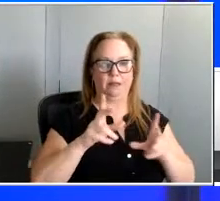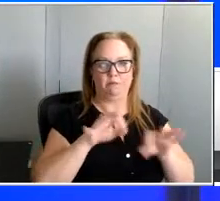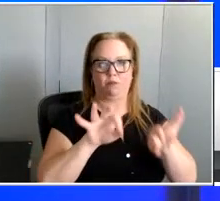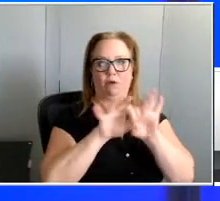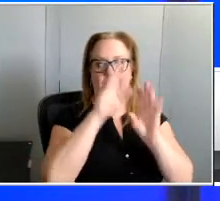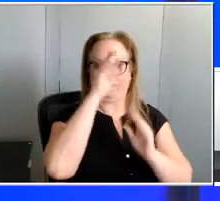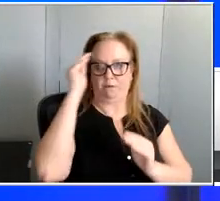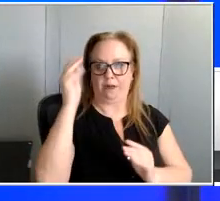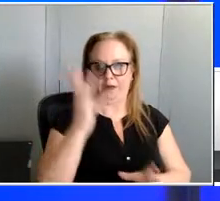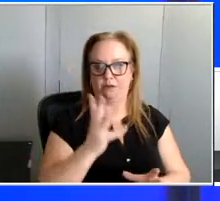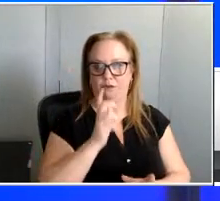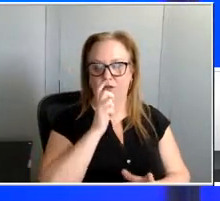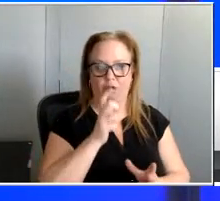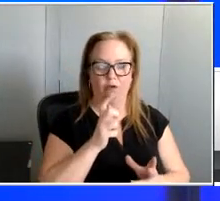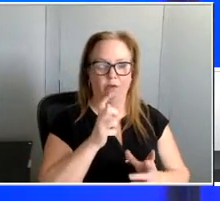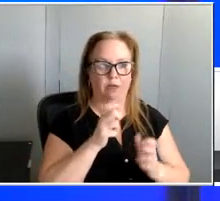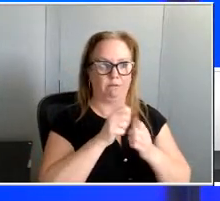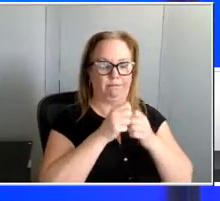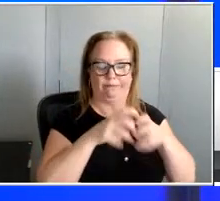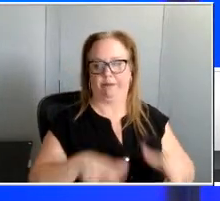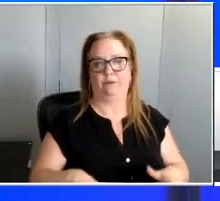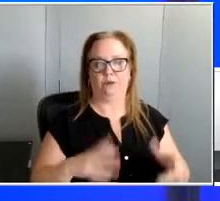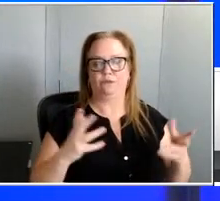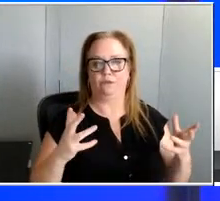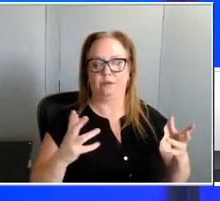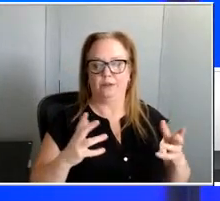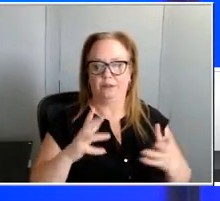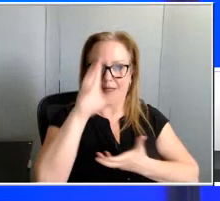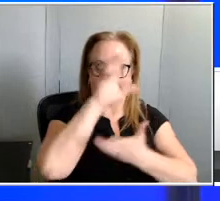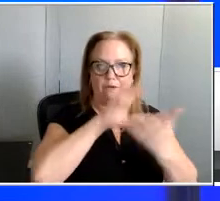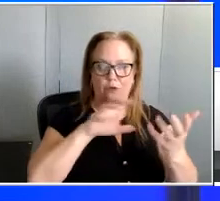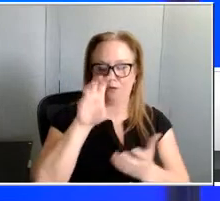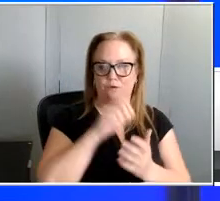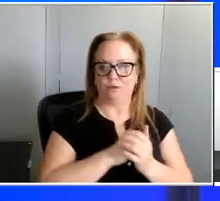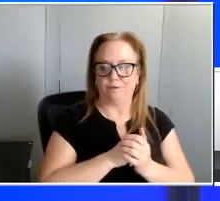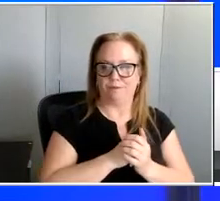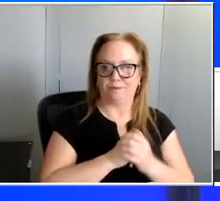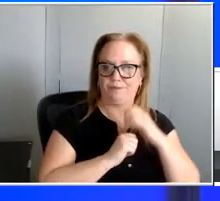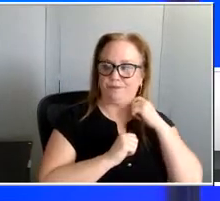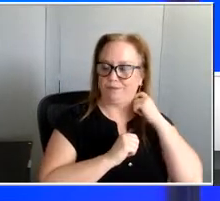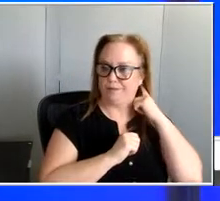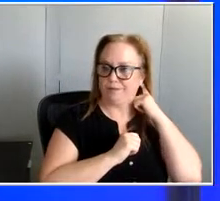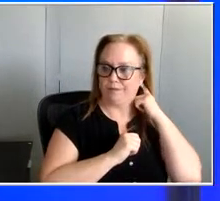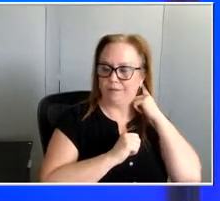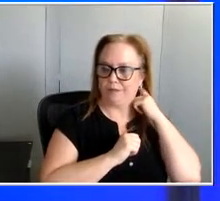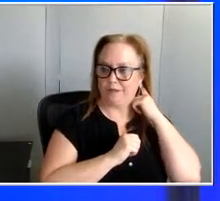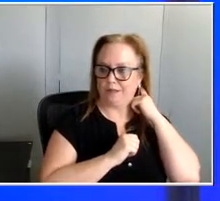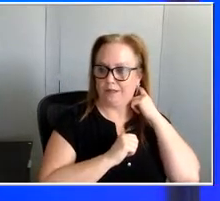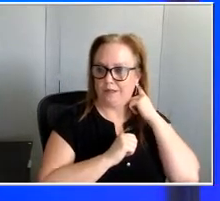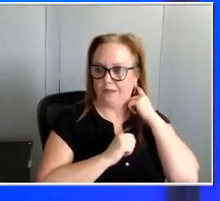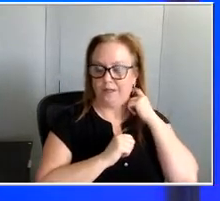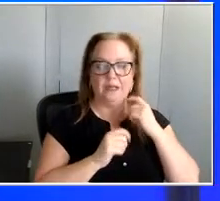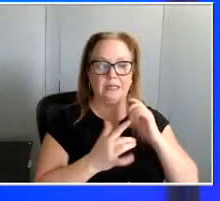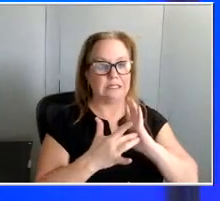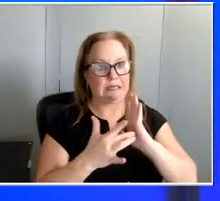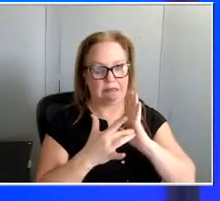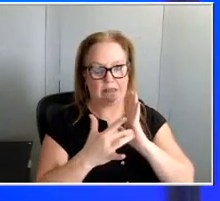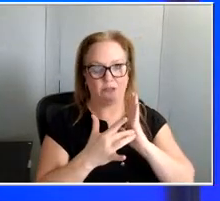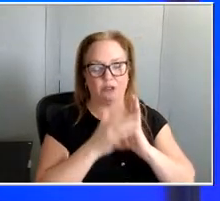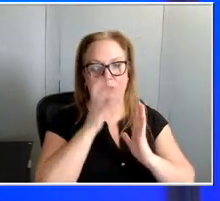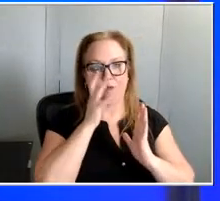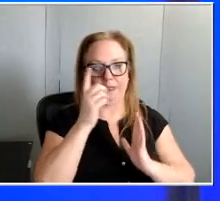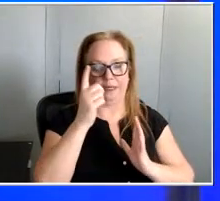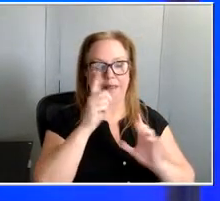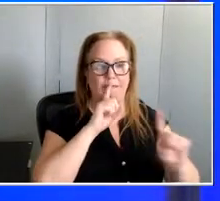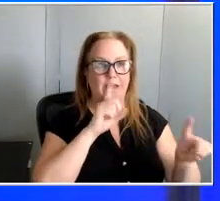that you don't get lost in the forest because of the trees, so to speak. And so I think technology is going to be some of the